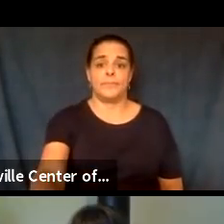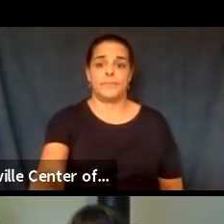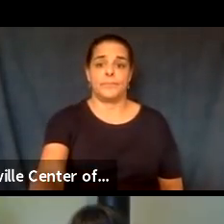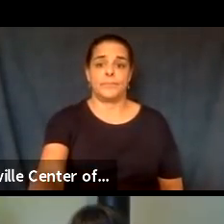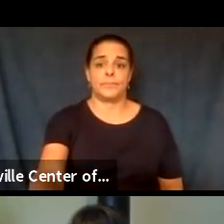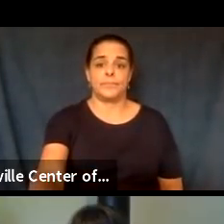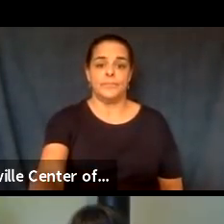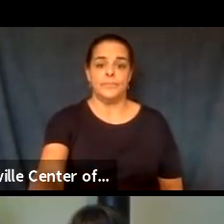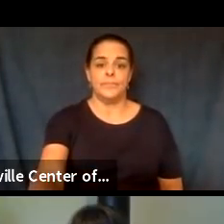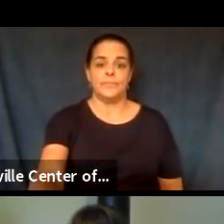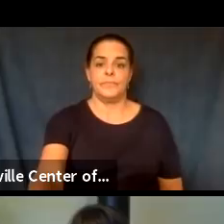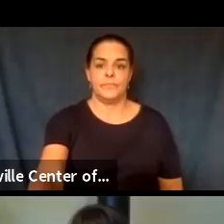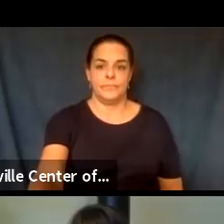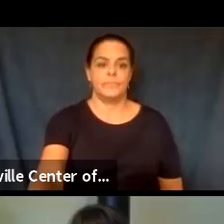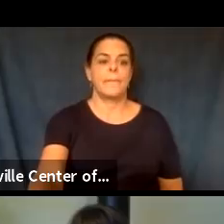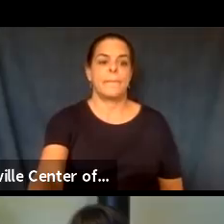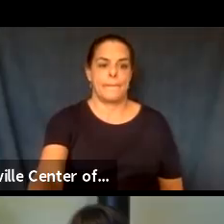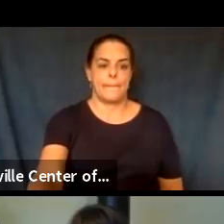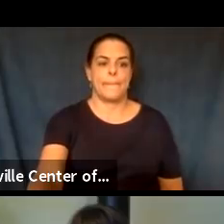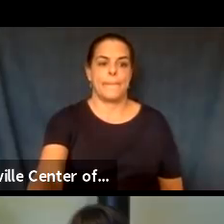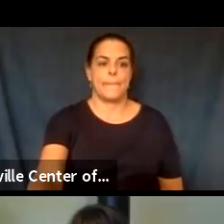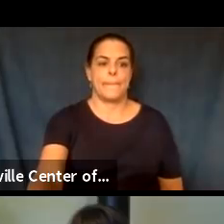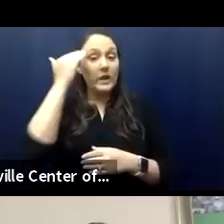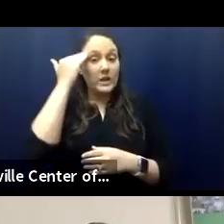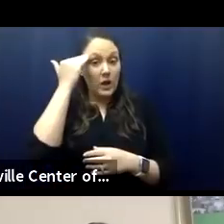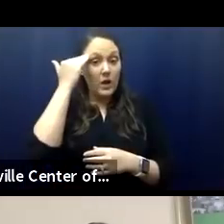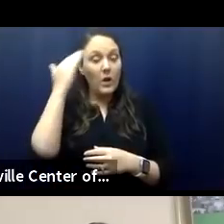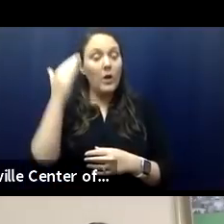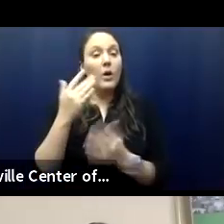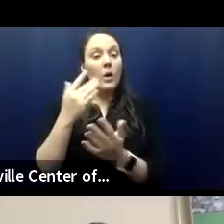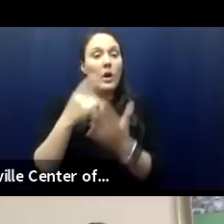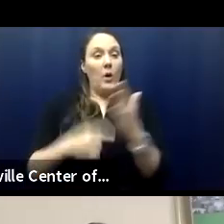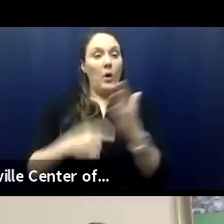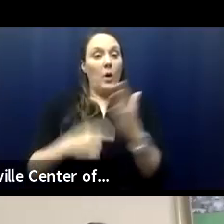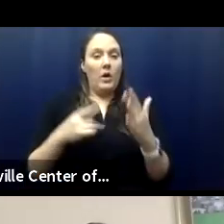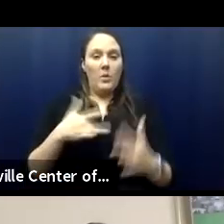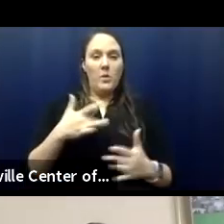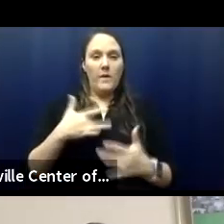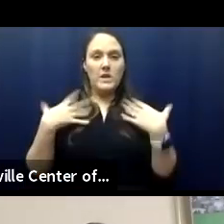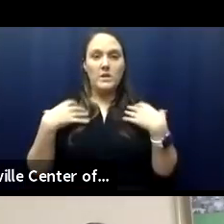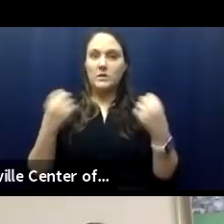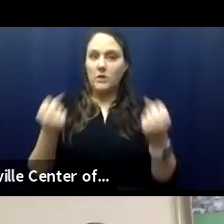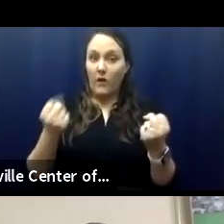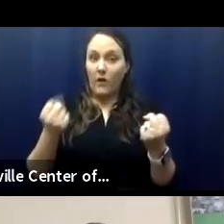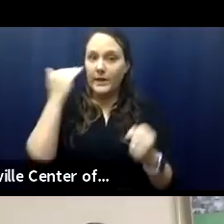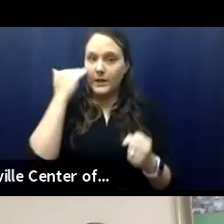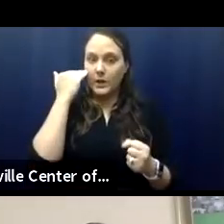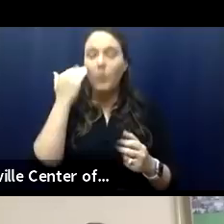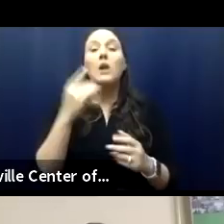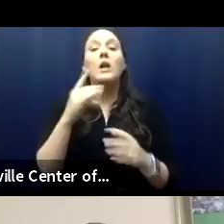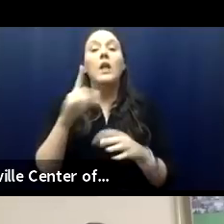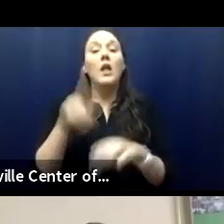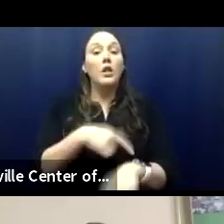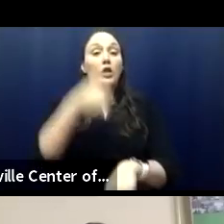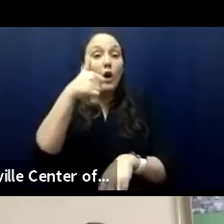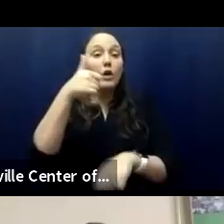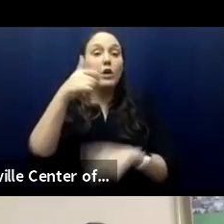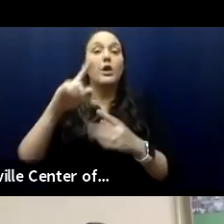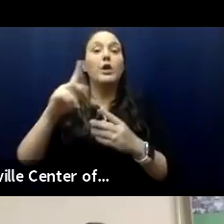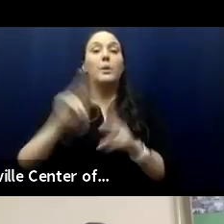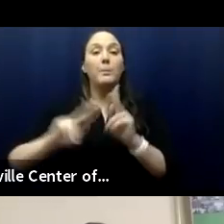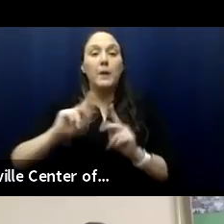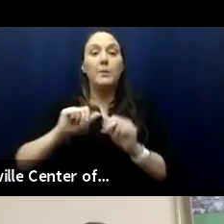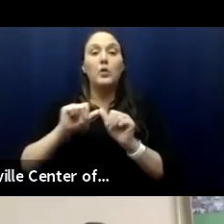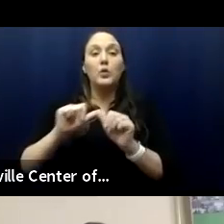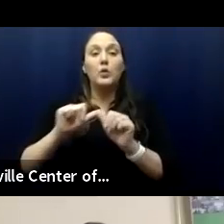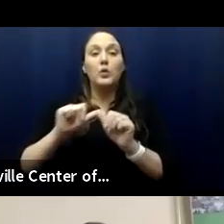What we know is that what we can feel confident about is that the longer people continue to drink, or people